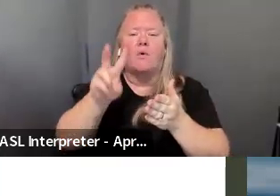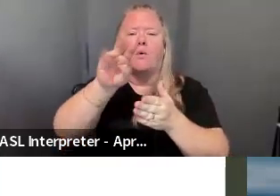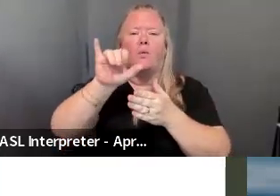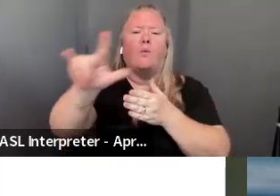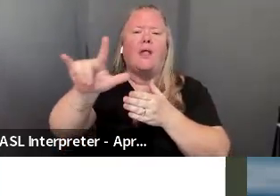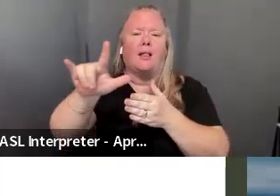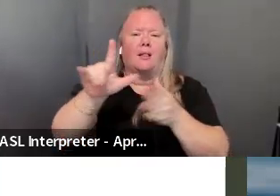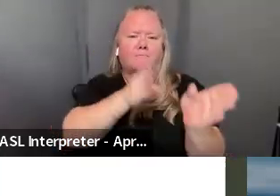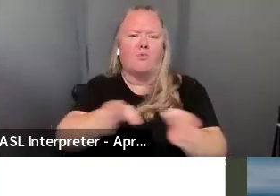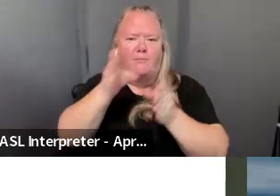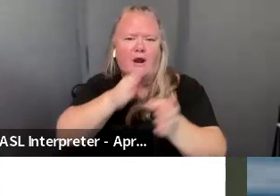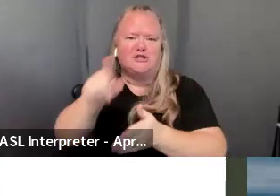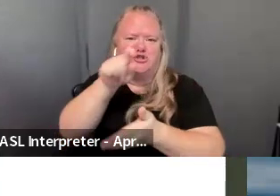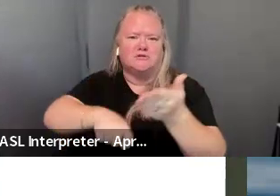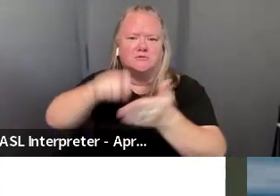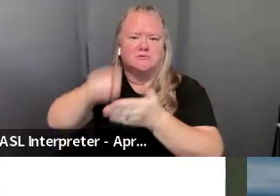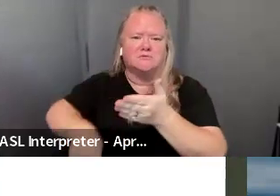preparation, like to prepare a will.